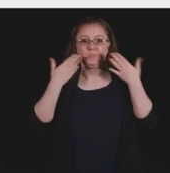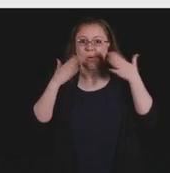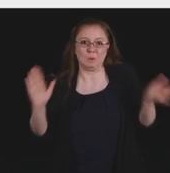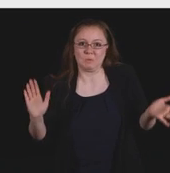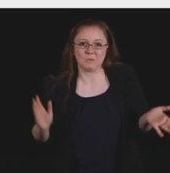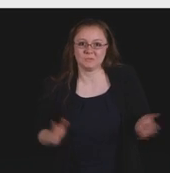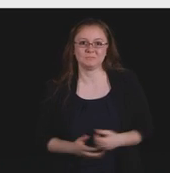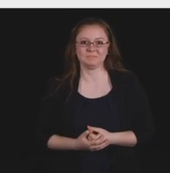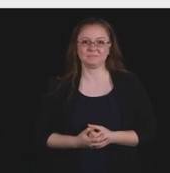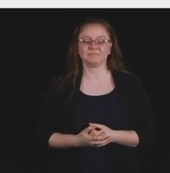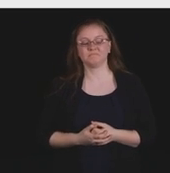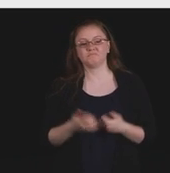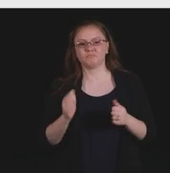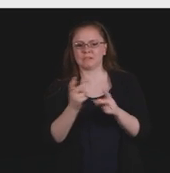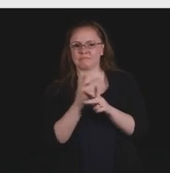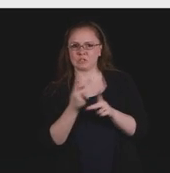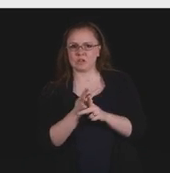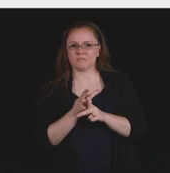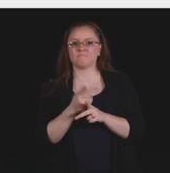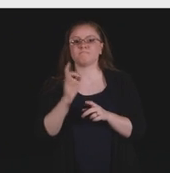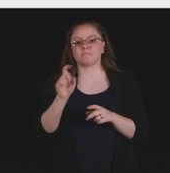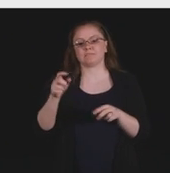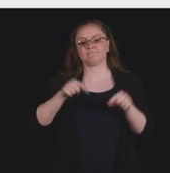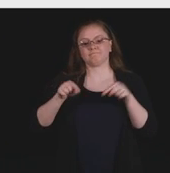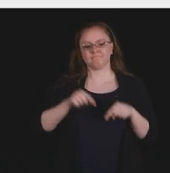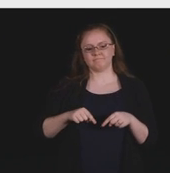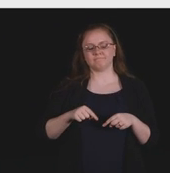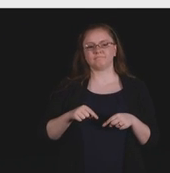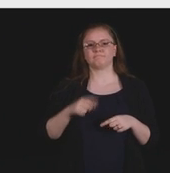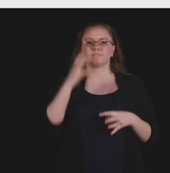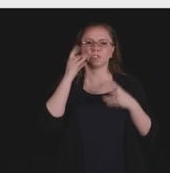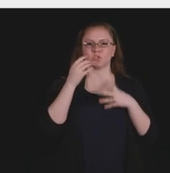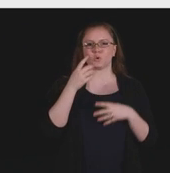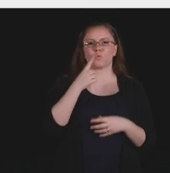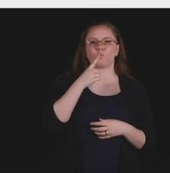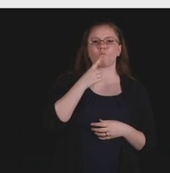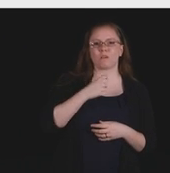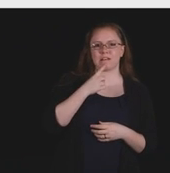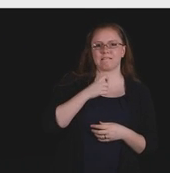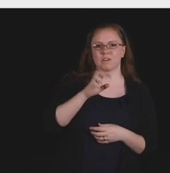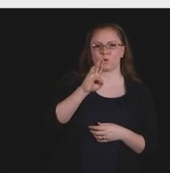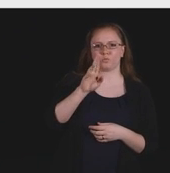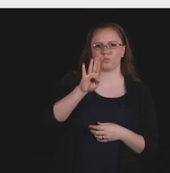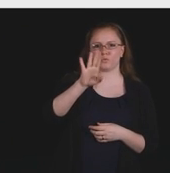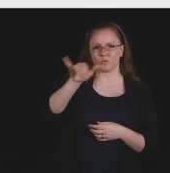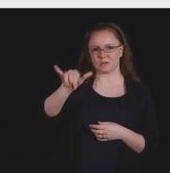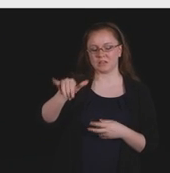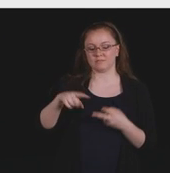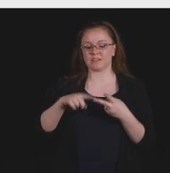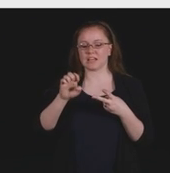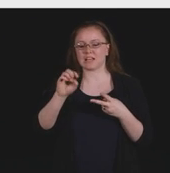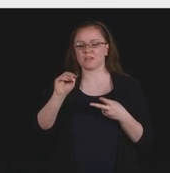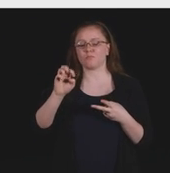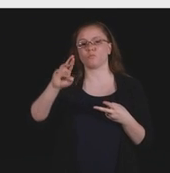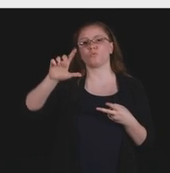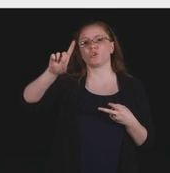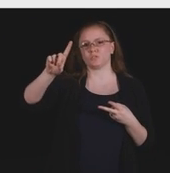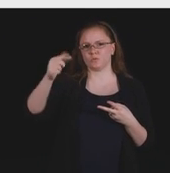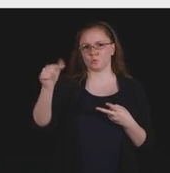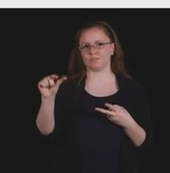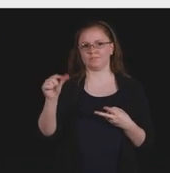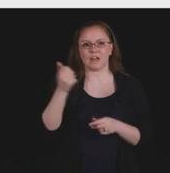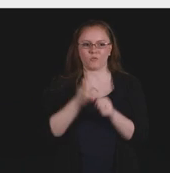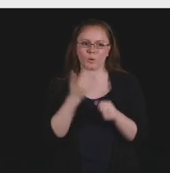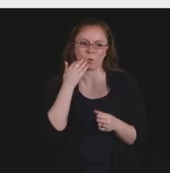at the ruby and emerald. Ruby is red, emerald is green. We all know that. But both